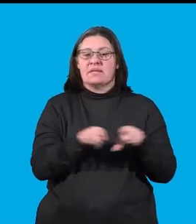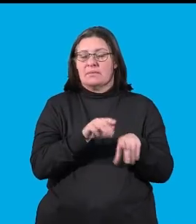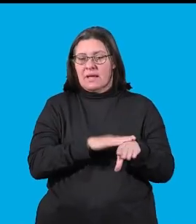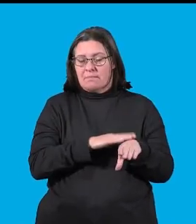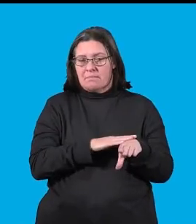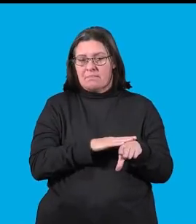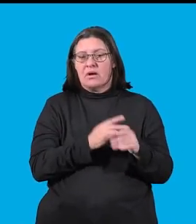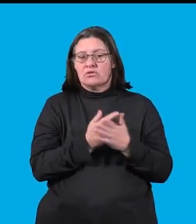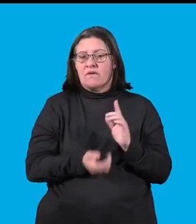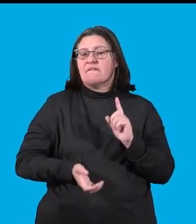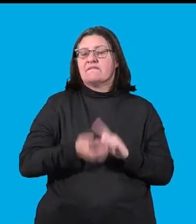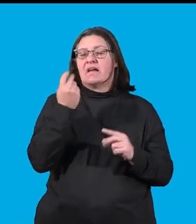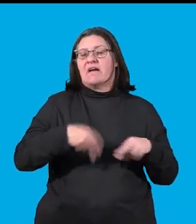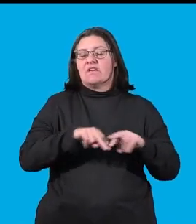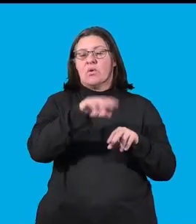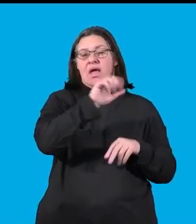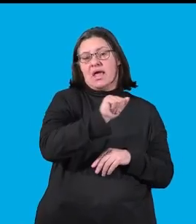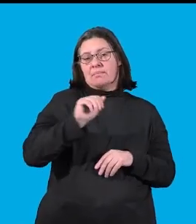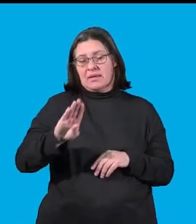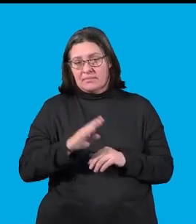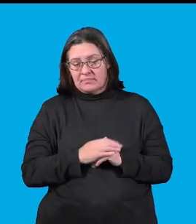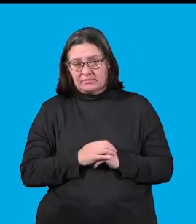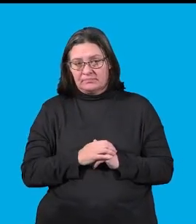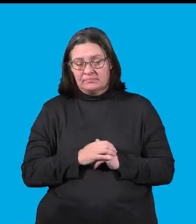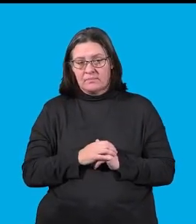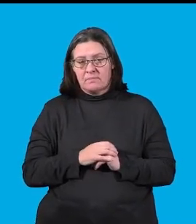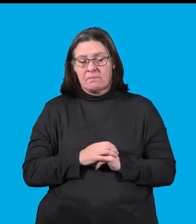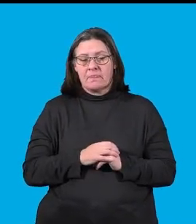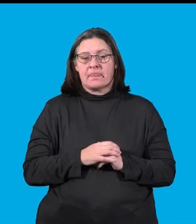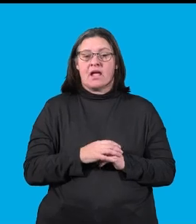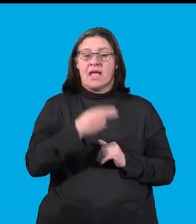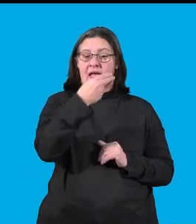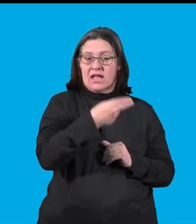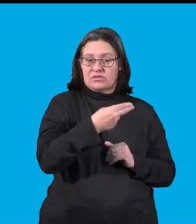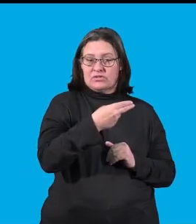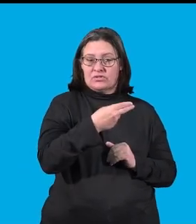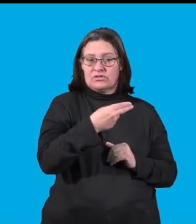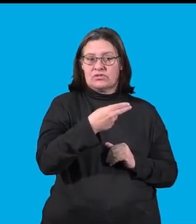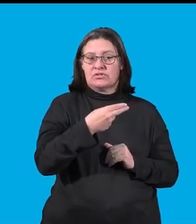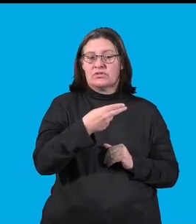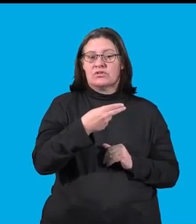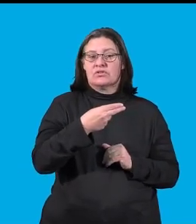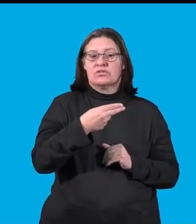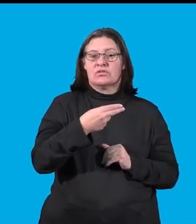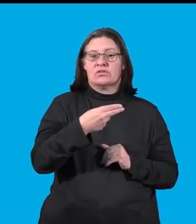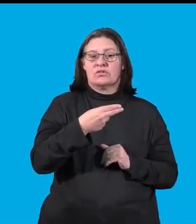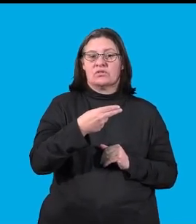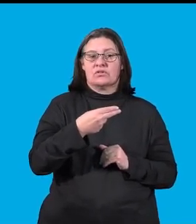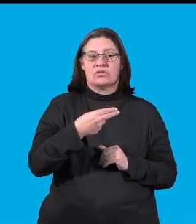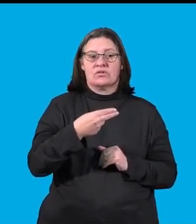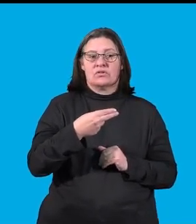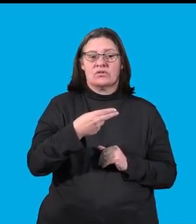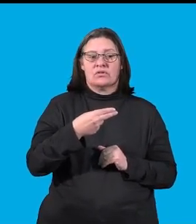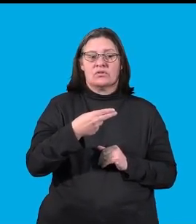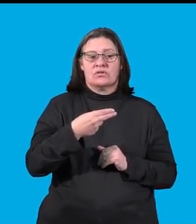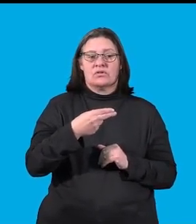solve simultaneously to find the values of A and B. So I know that h of 6 is